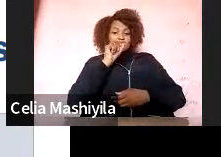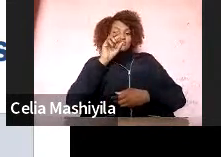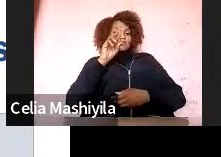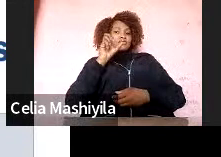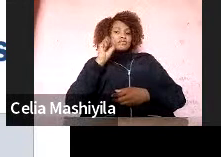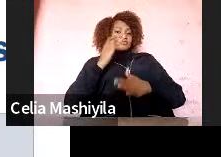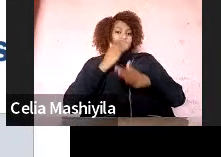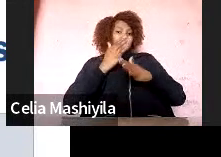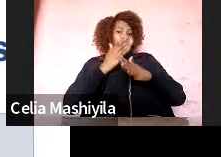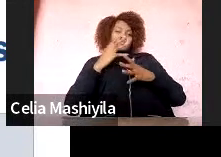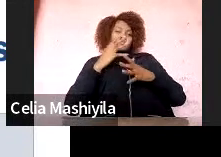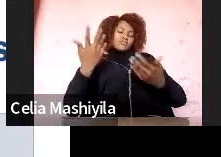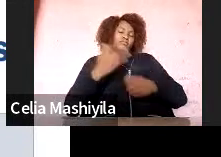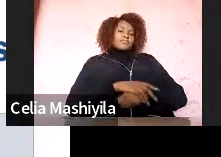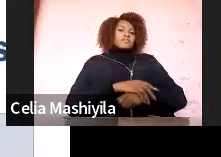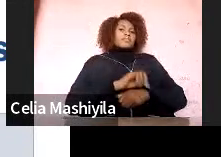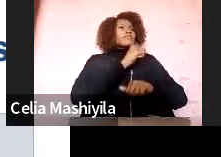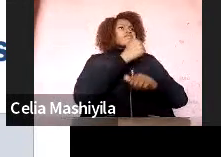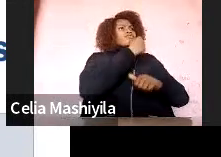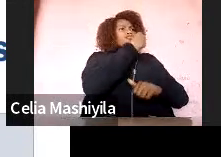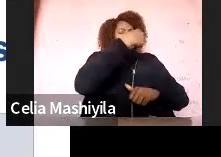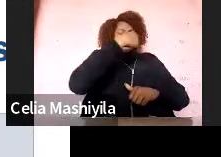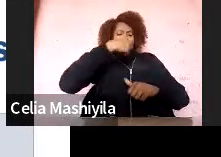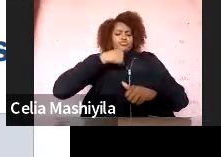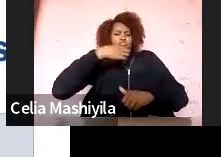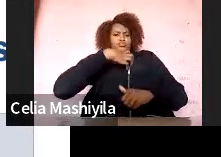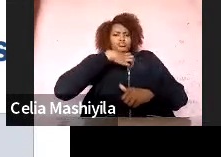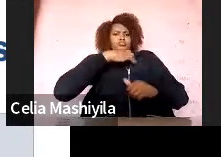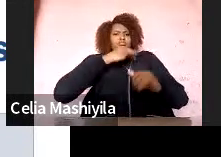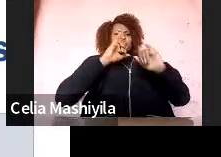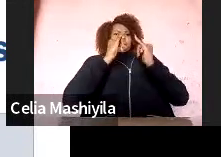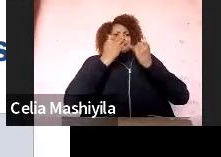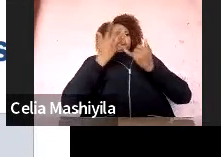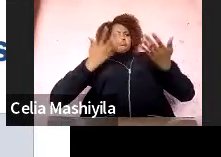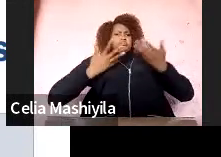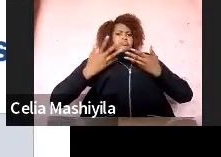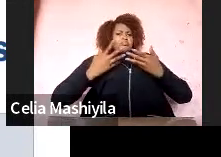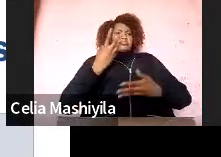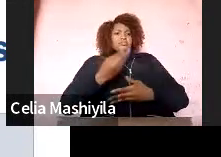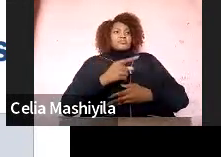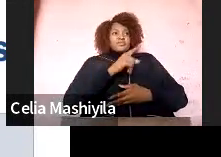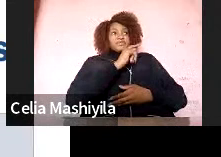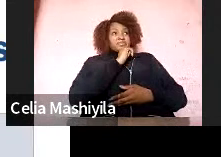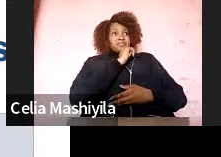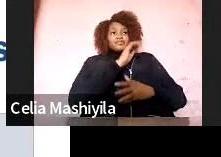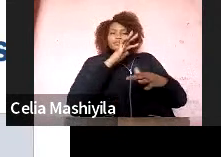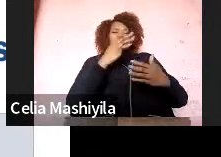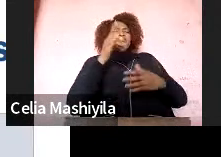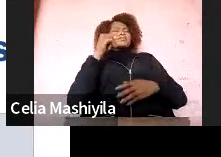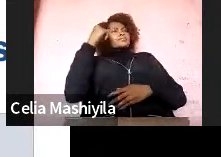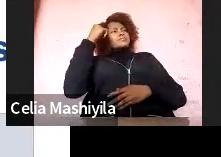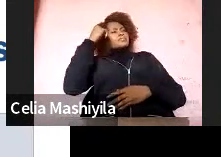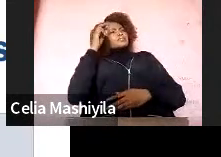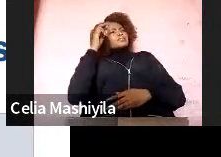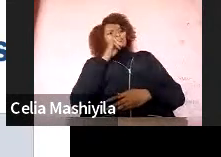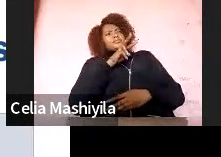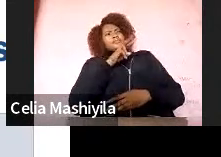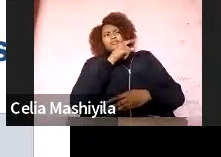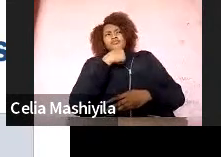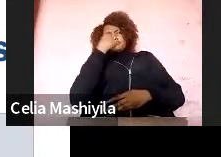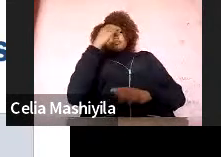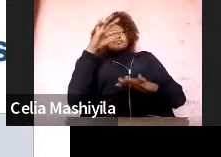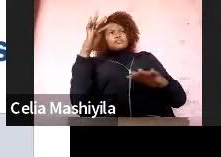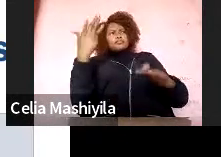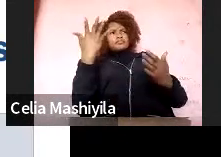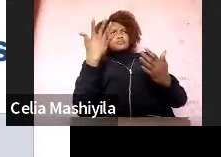businesses while there's no business and they try to claim VAT. That's suspicious activity. You know them. Please provide